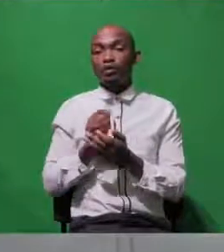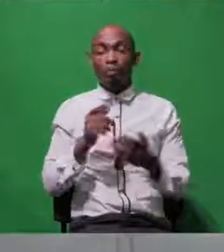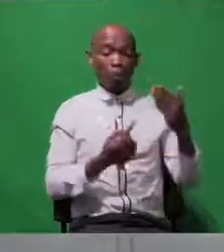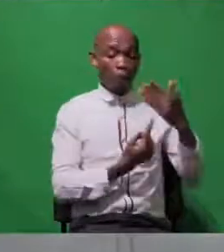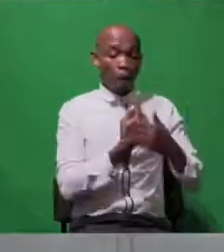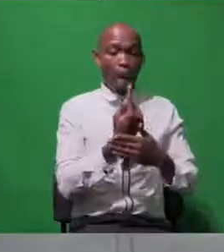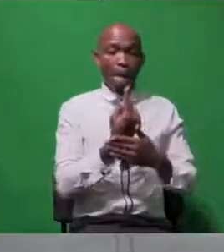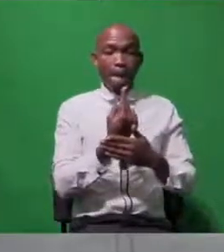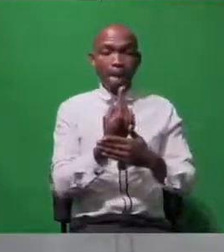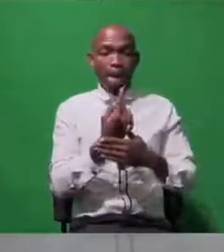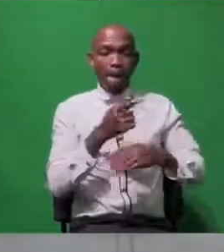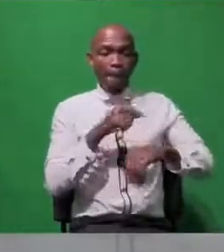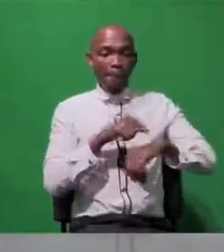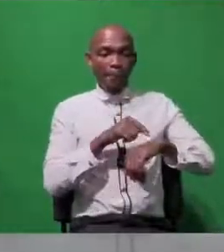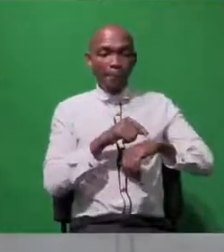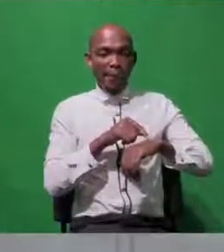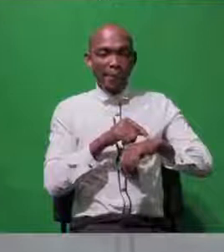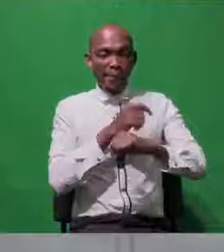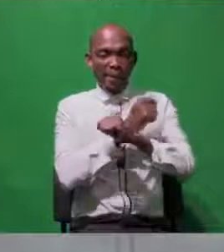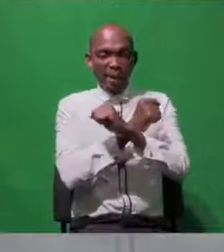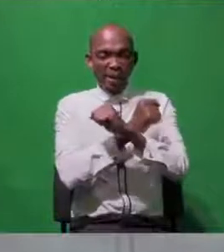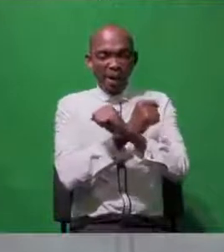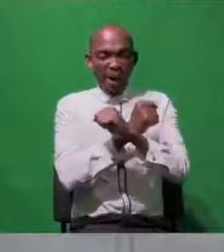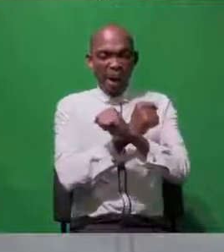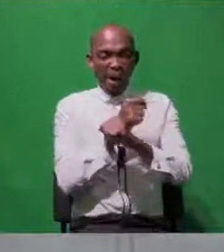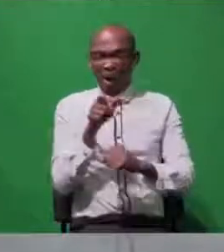by the colonialists